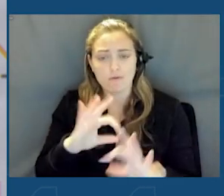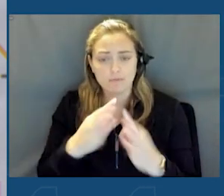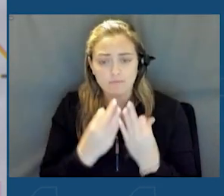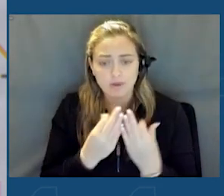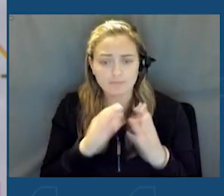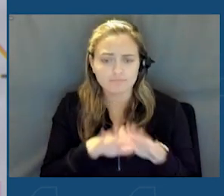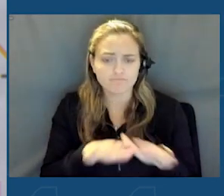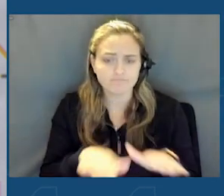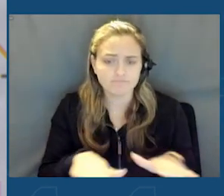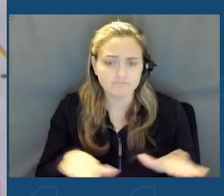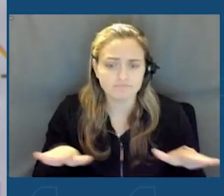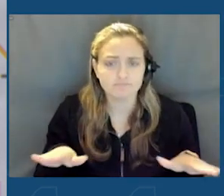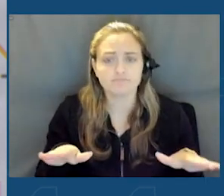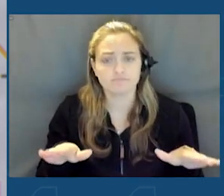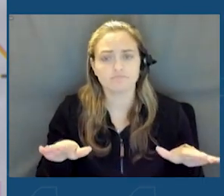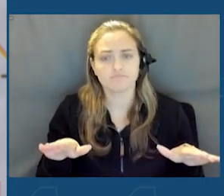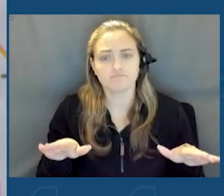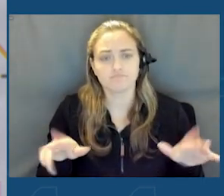children, and residents.